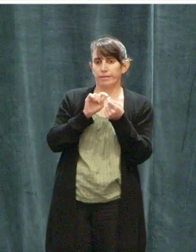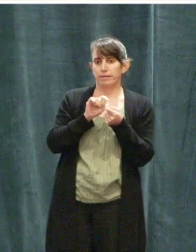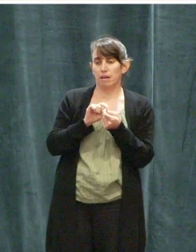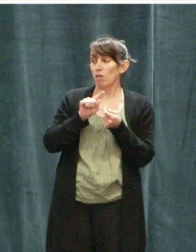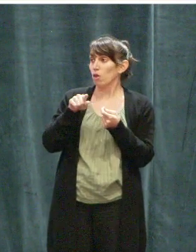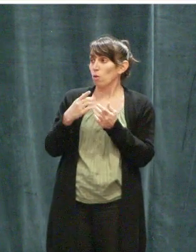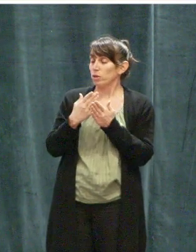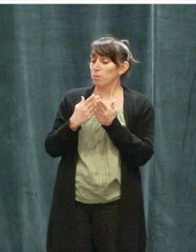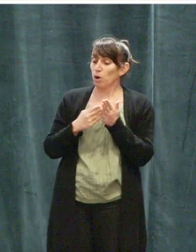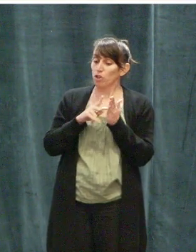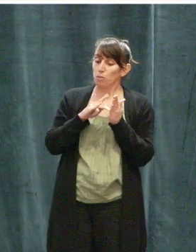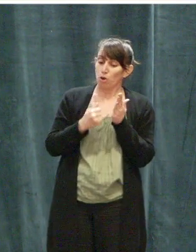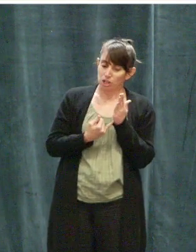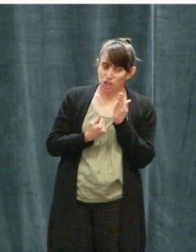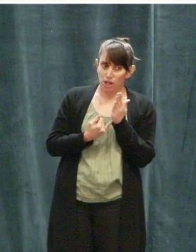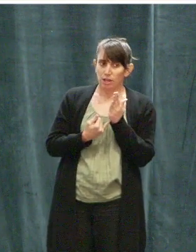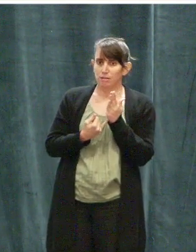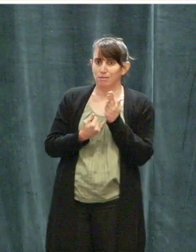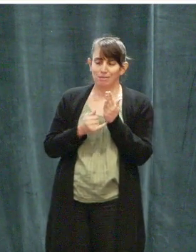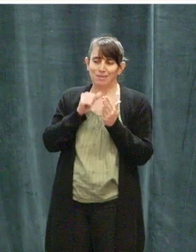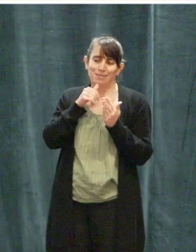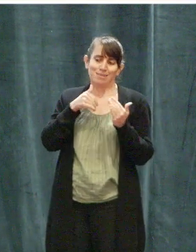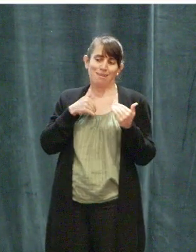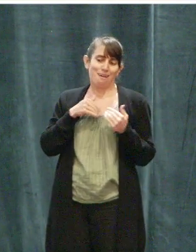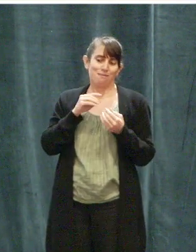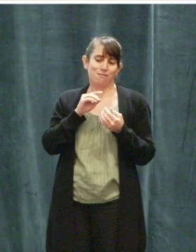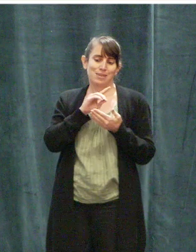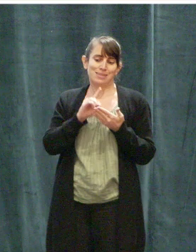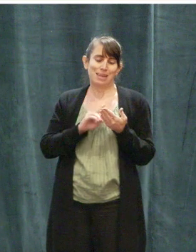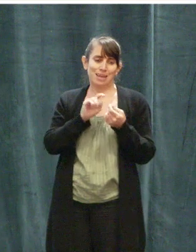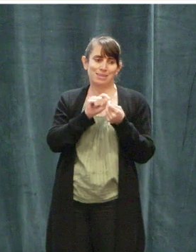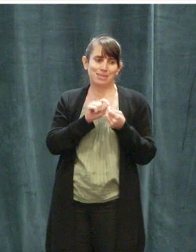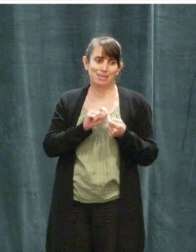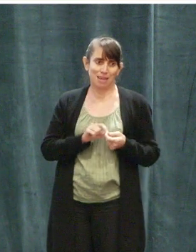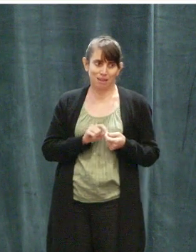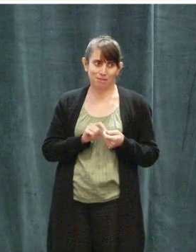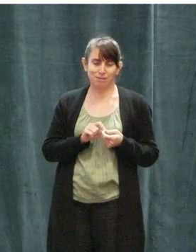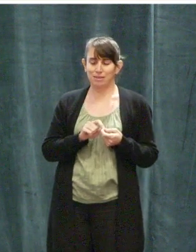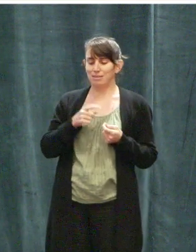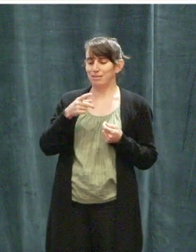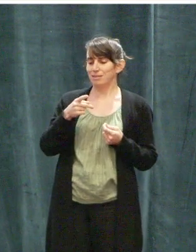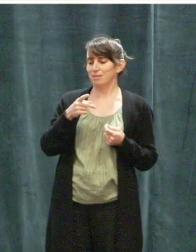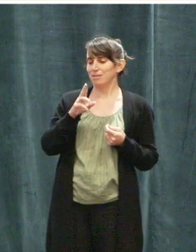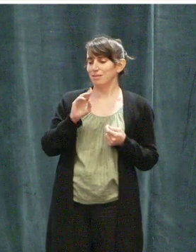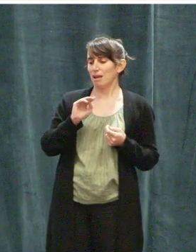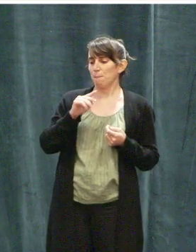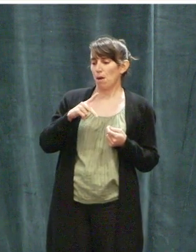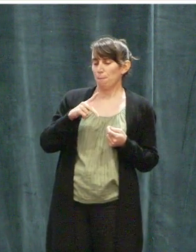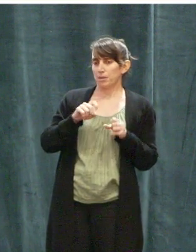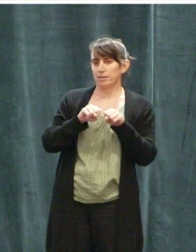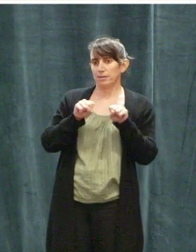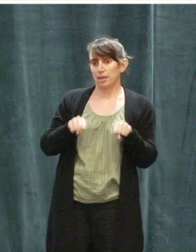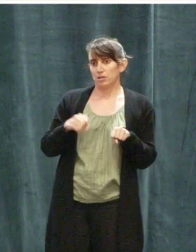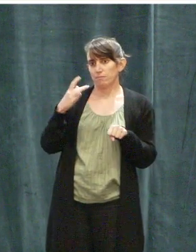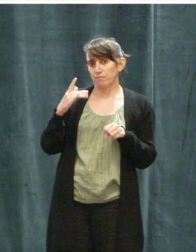of the project that lags design detail is the details around the pump station. And that's because the project needed to do